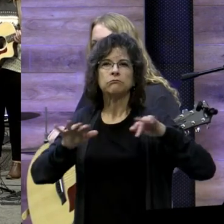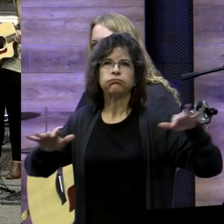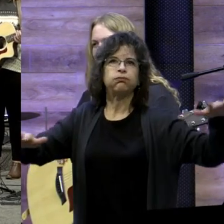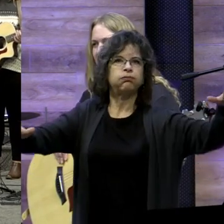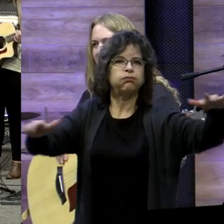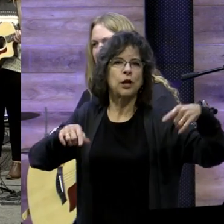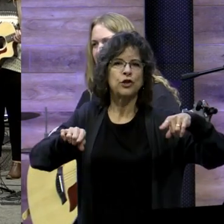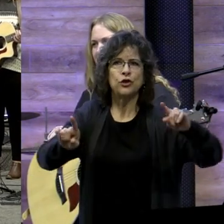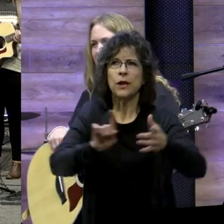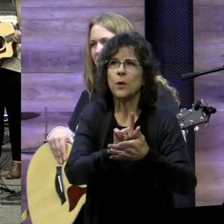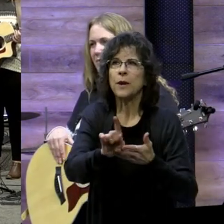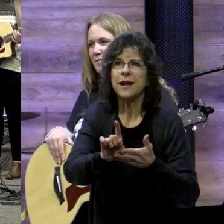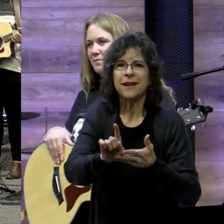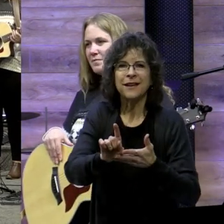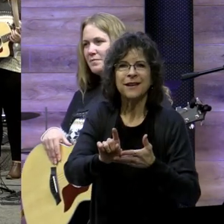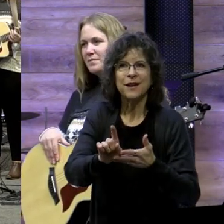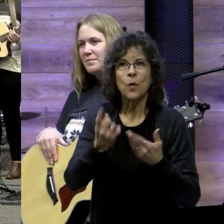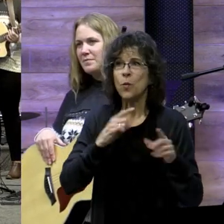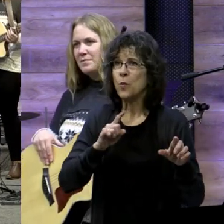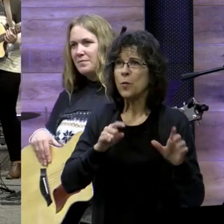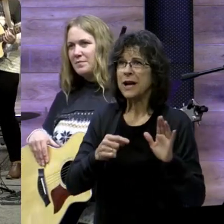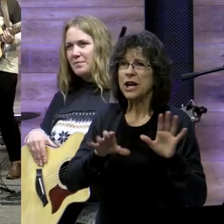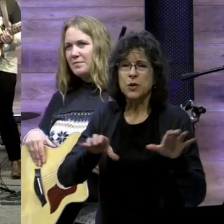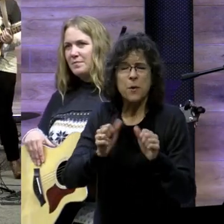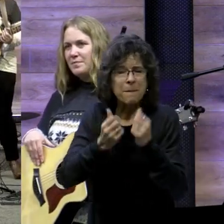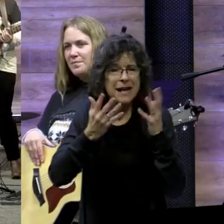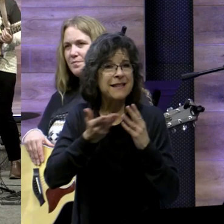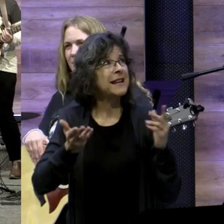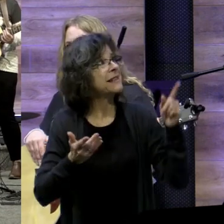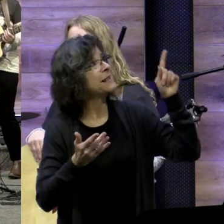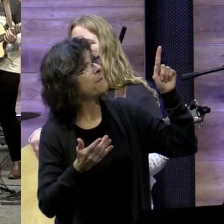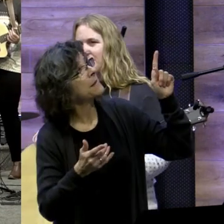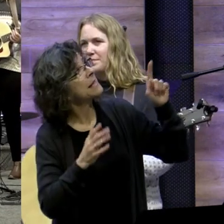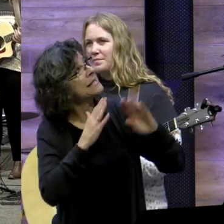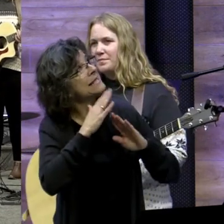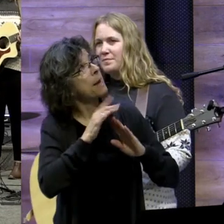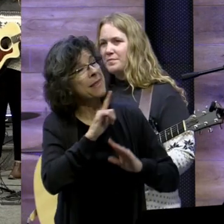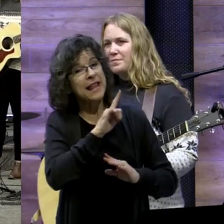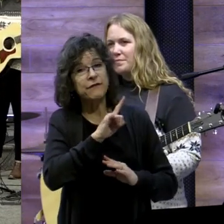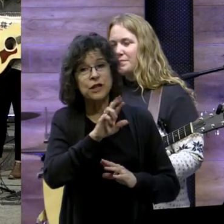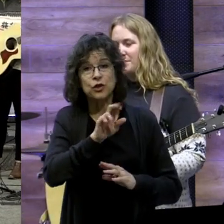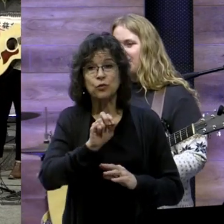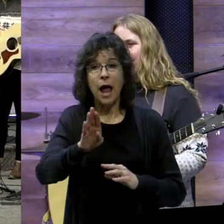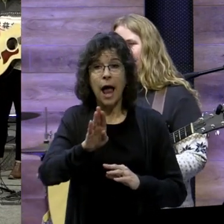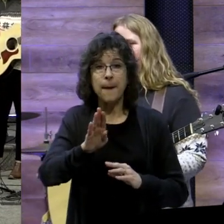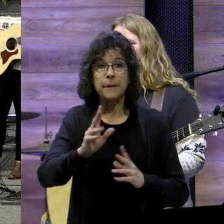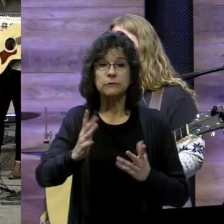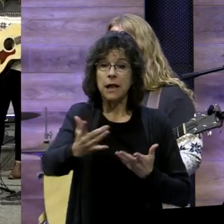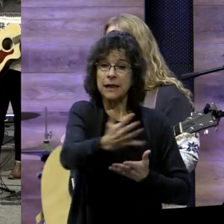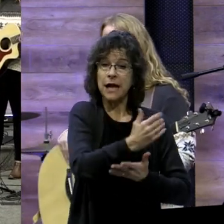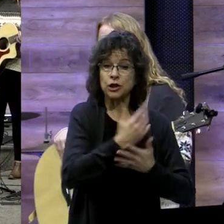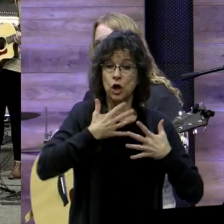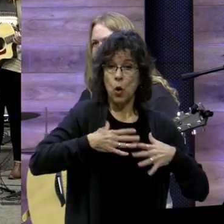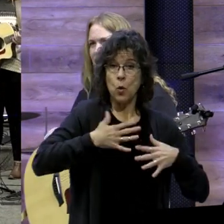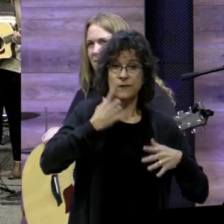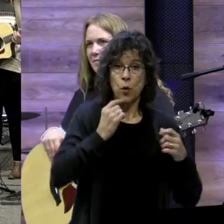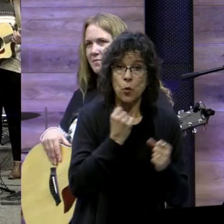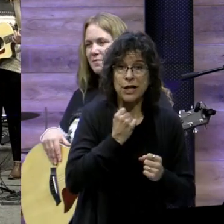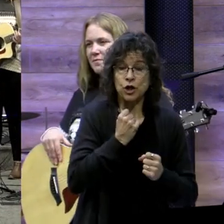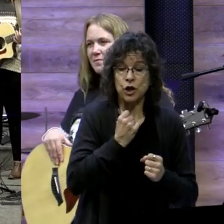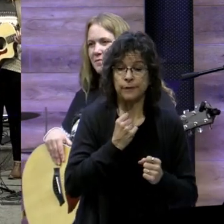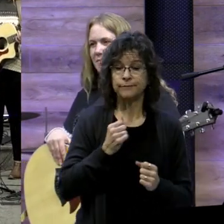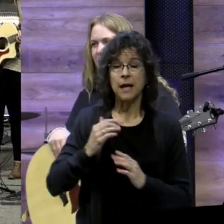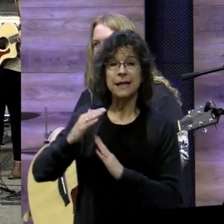the one on the top left is actually the Rob City Group. They did a winter clothing drive to give to those in need, and the one on the top right